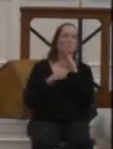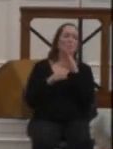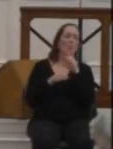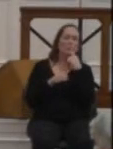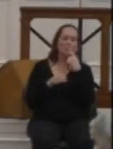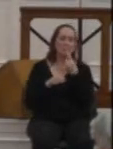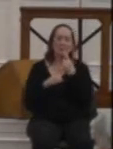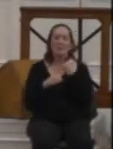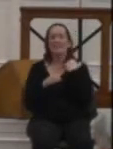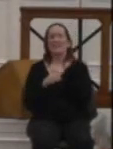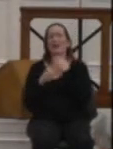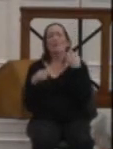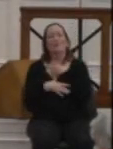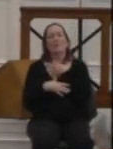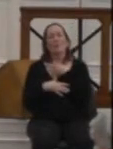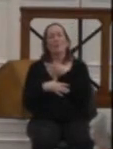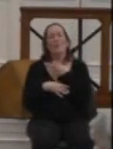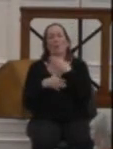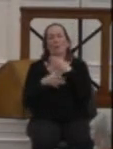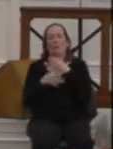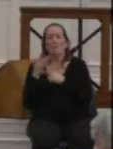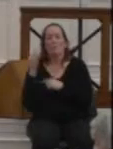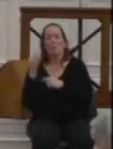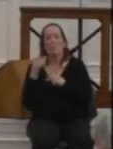Our fear of what they will think of us.